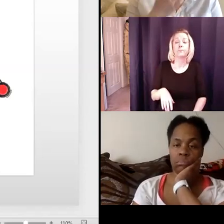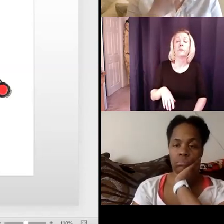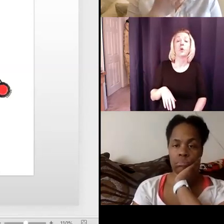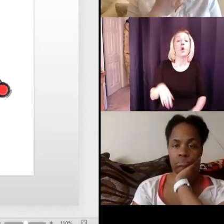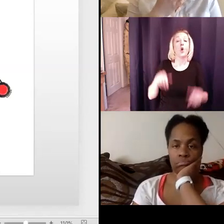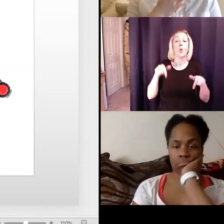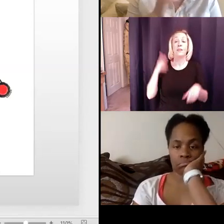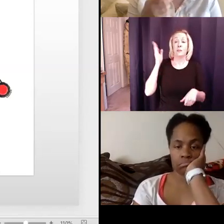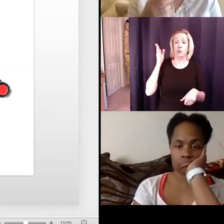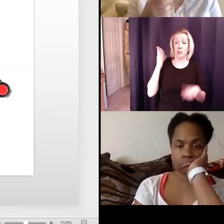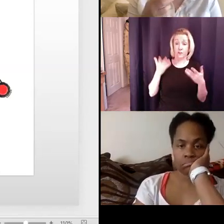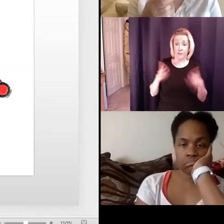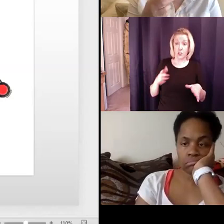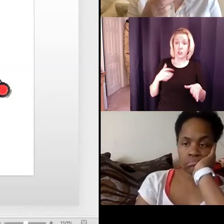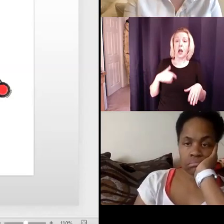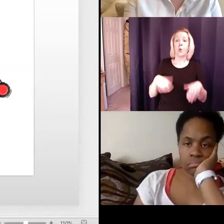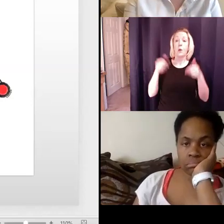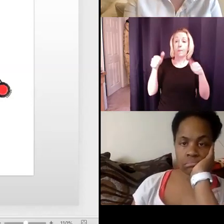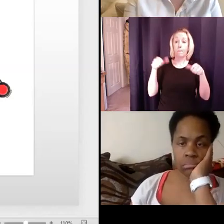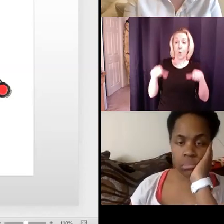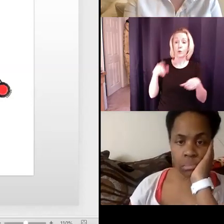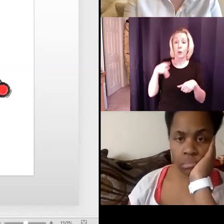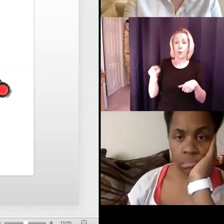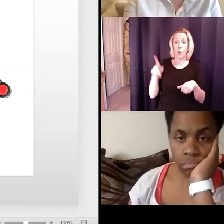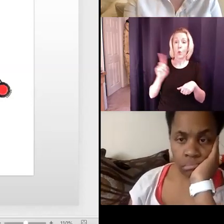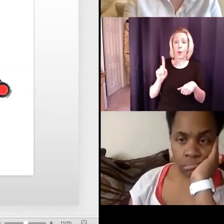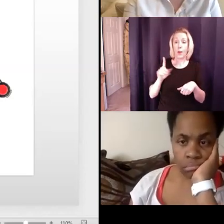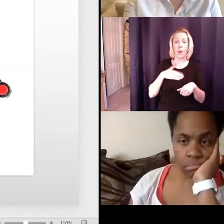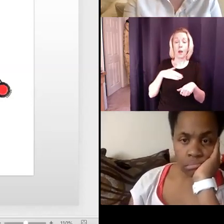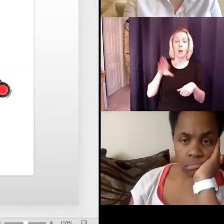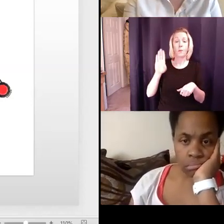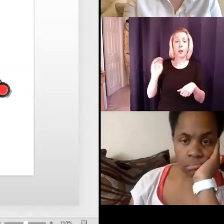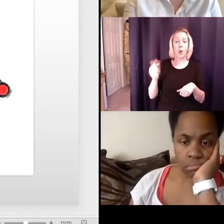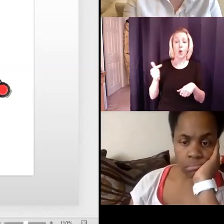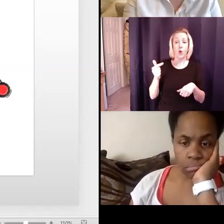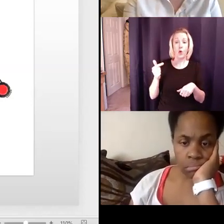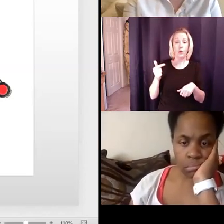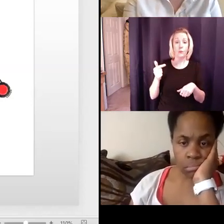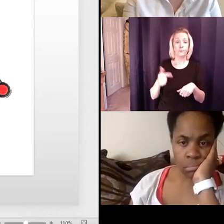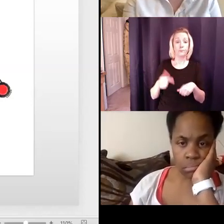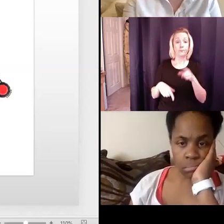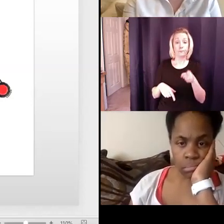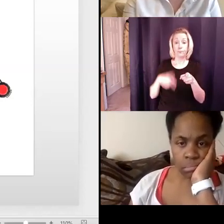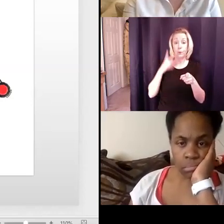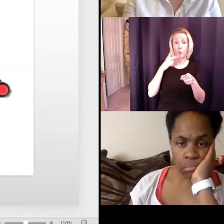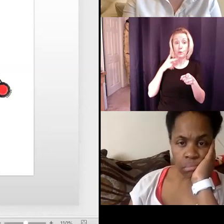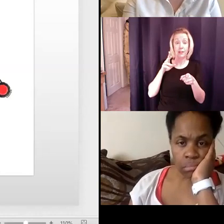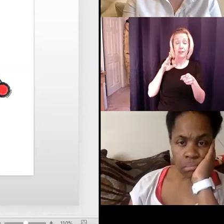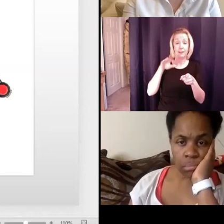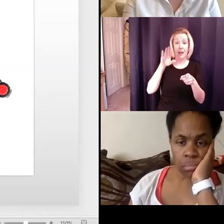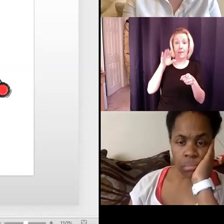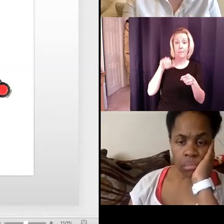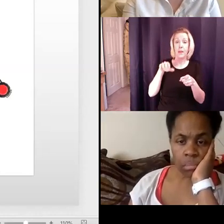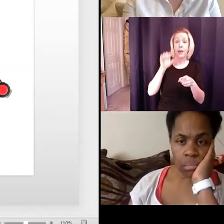take my PowerPoint and I'm going to post it on my blog. On the page that's up right now, AAC Creatively is the name of